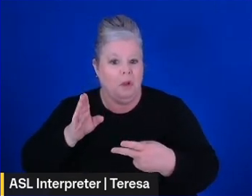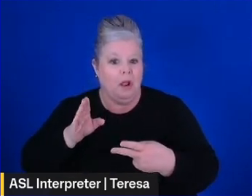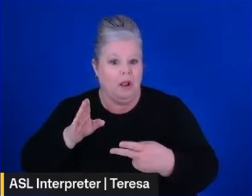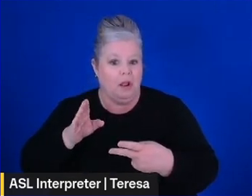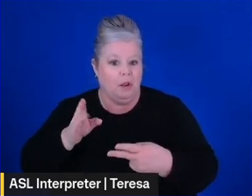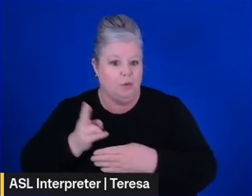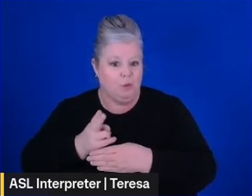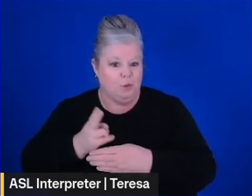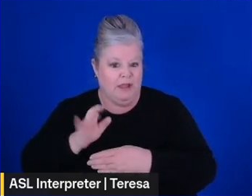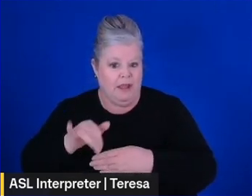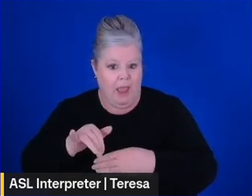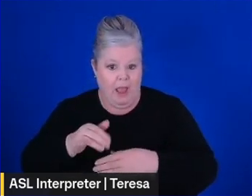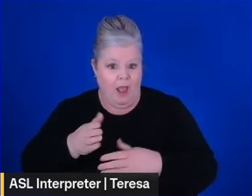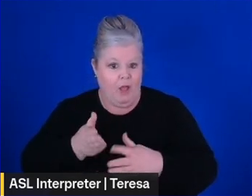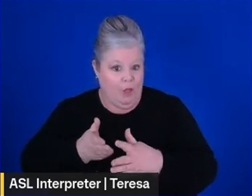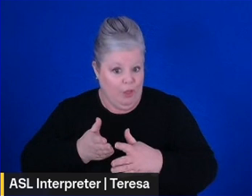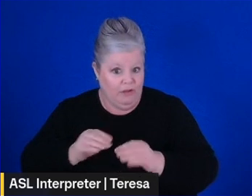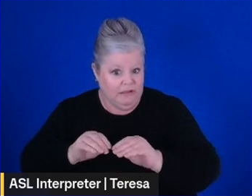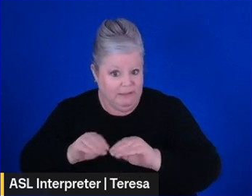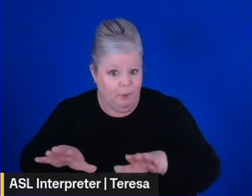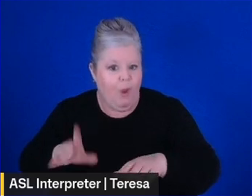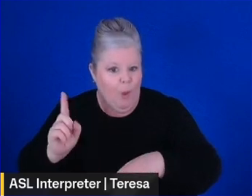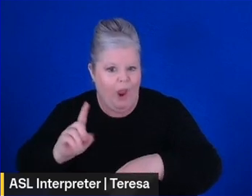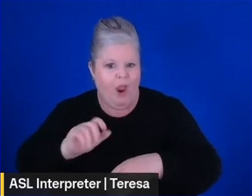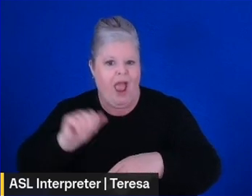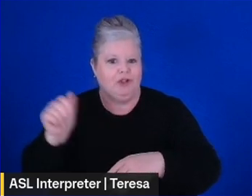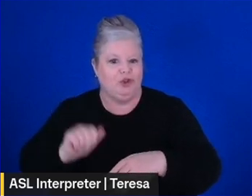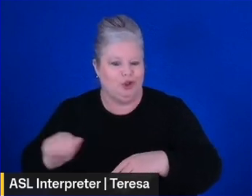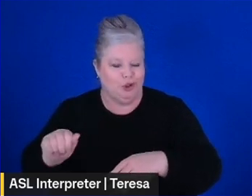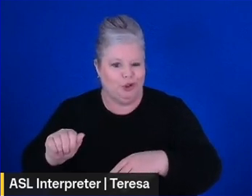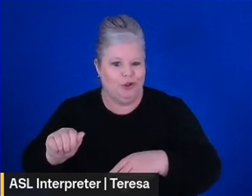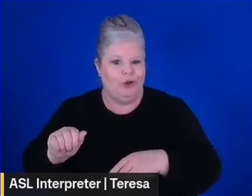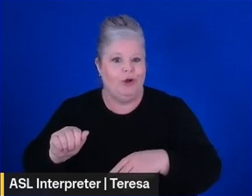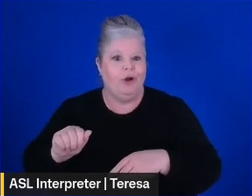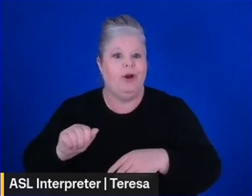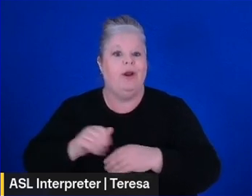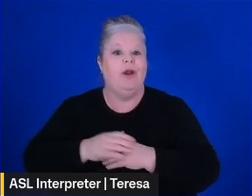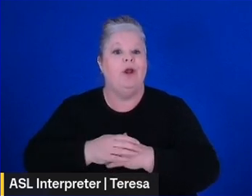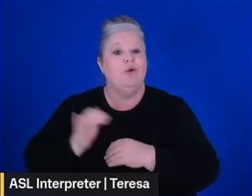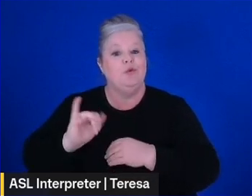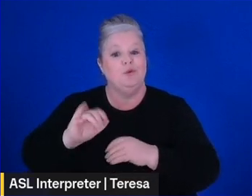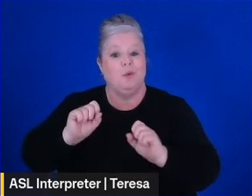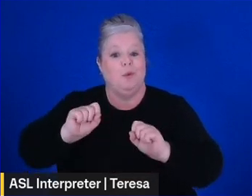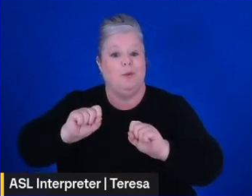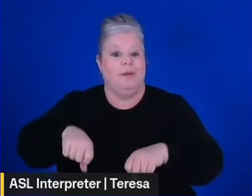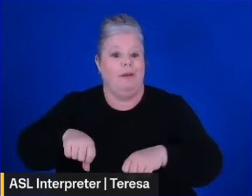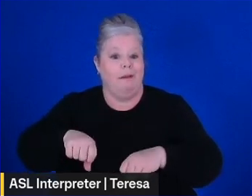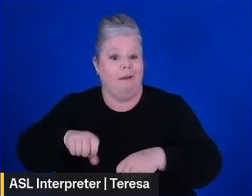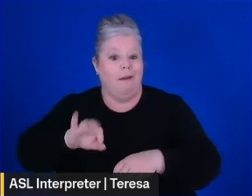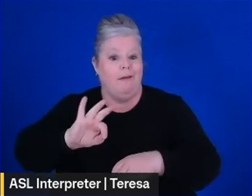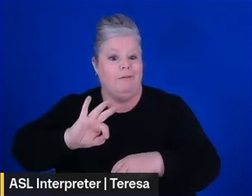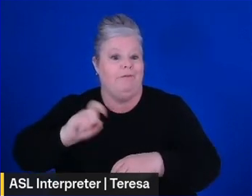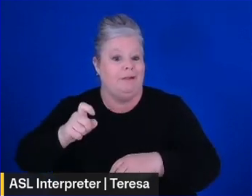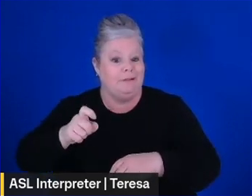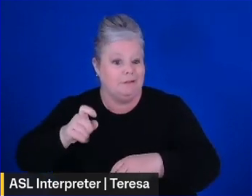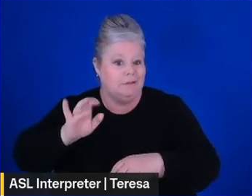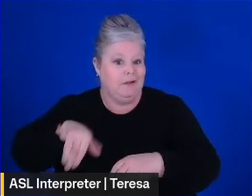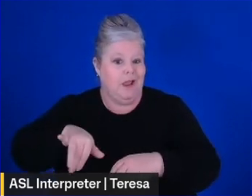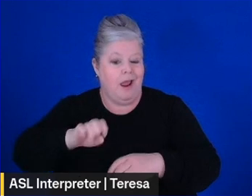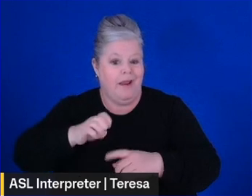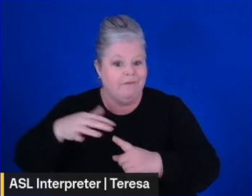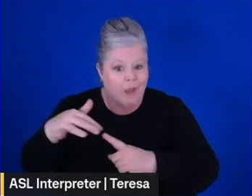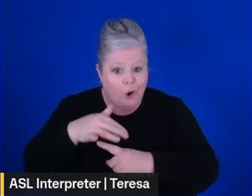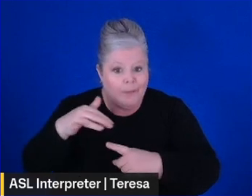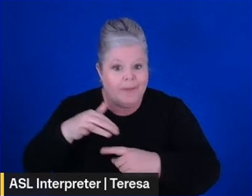And beside that, I can fix the environment in the template and the